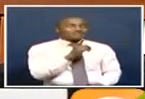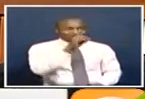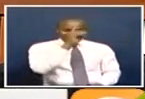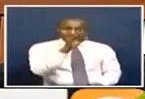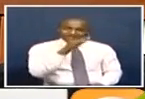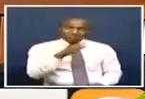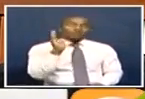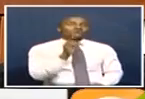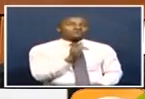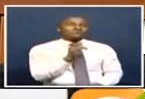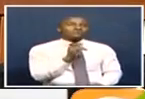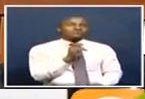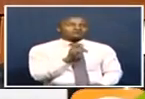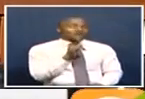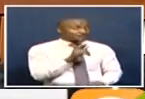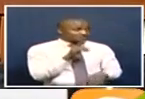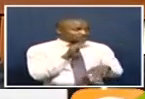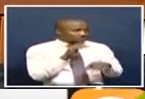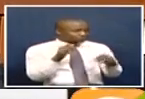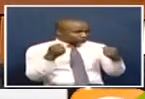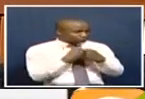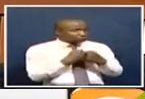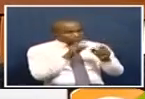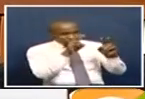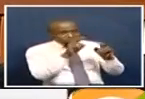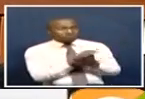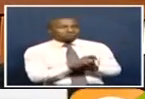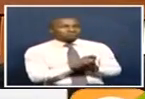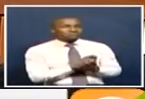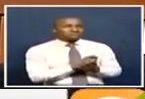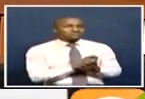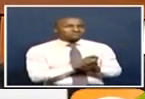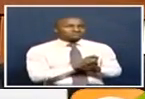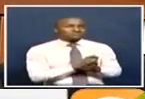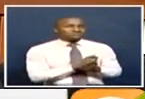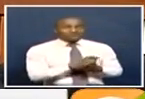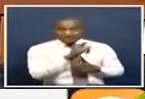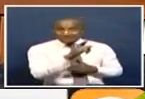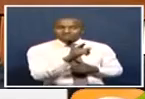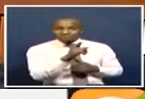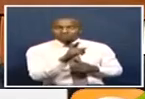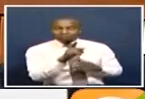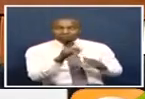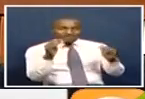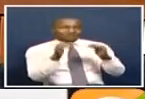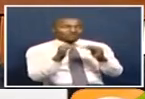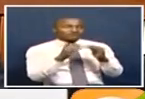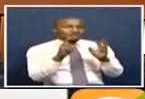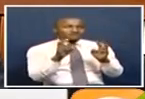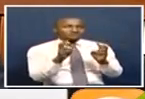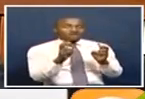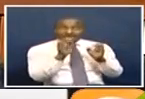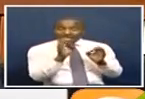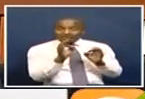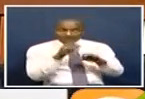guy. So that is a very good match for people to watch. It's a good one. And that is, those are the effects of democracy. Because if it were